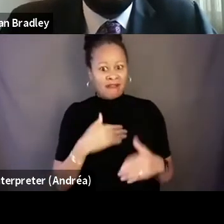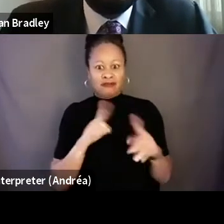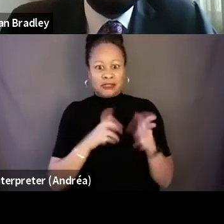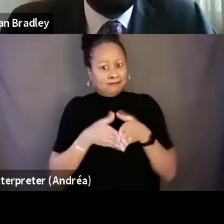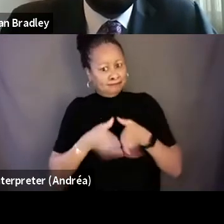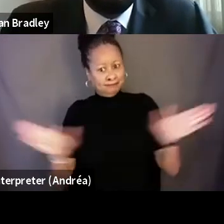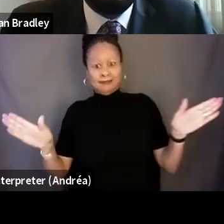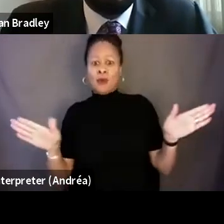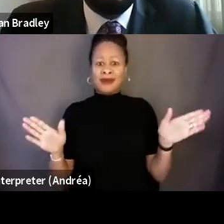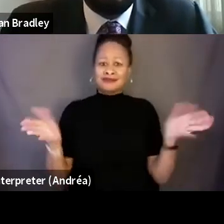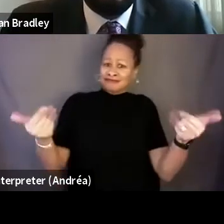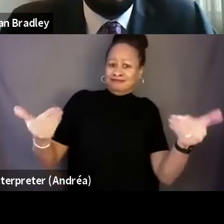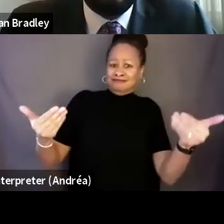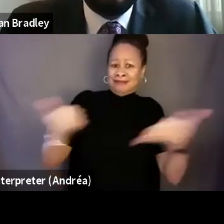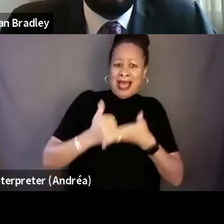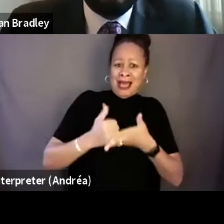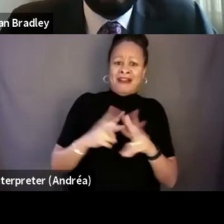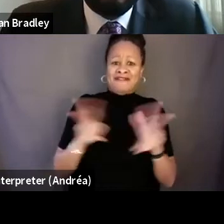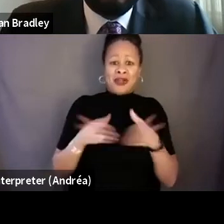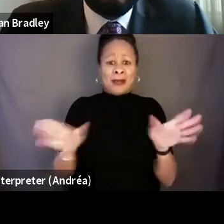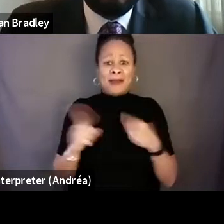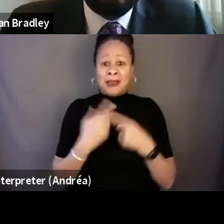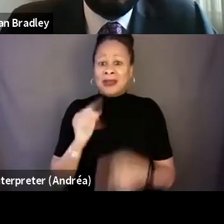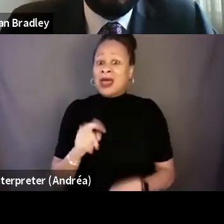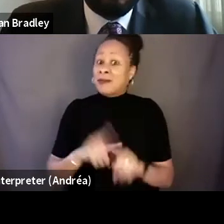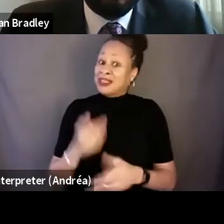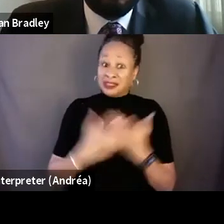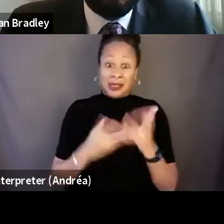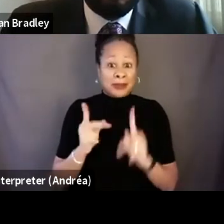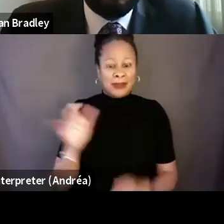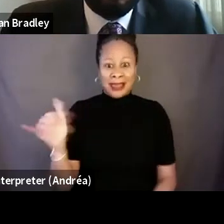opened yourself up and been very public about that. But I think there's going to be people like me who